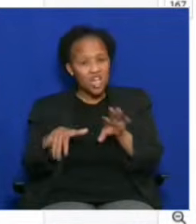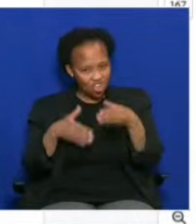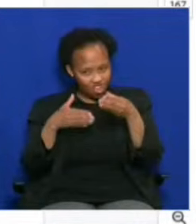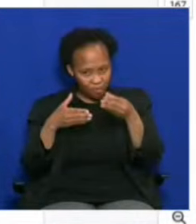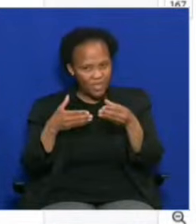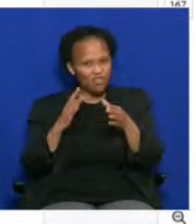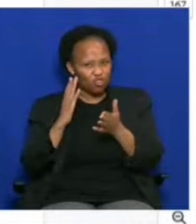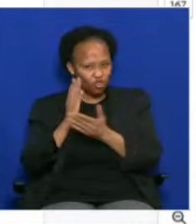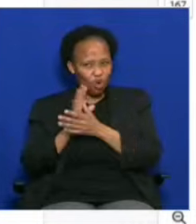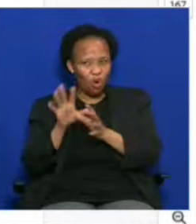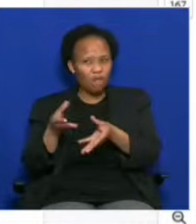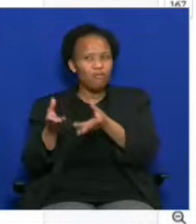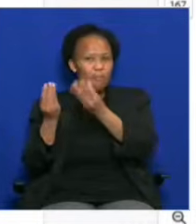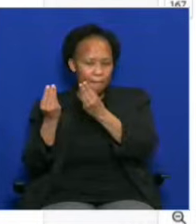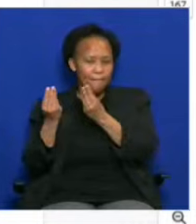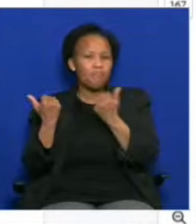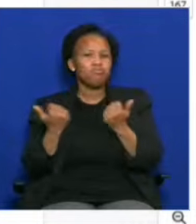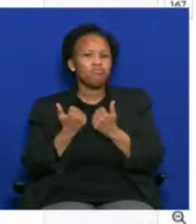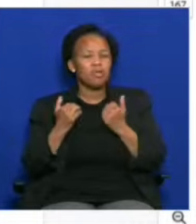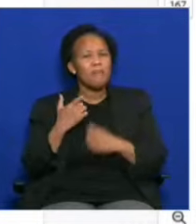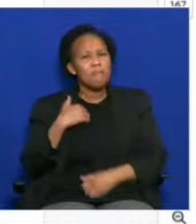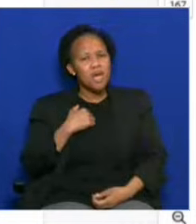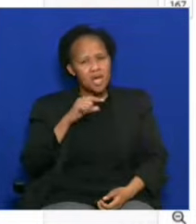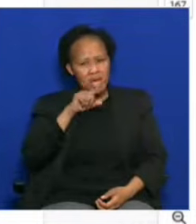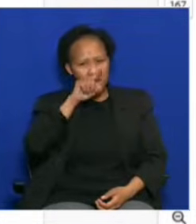to know who said